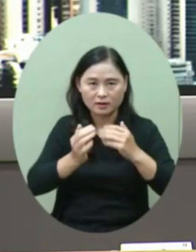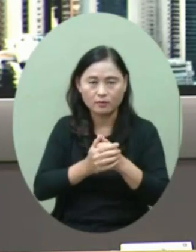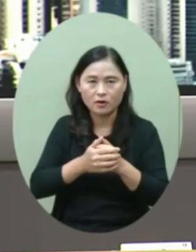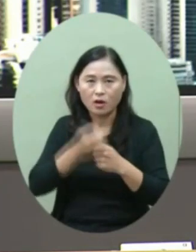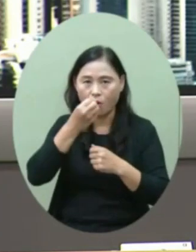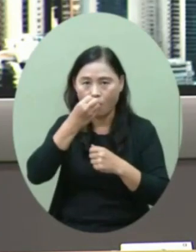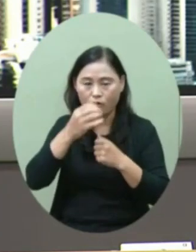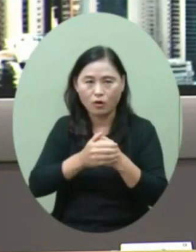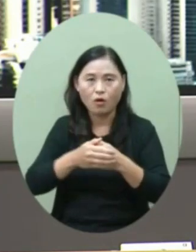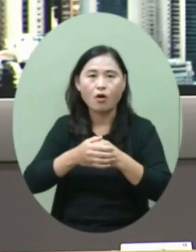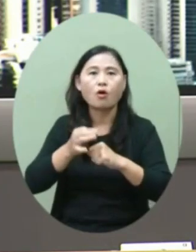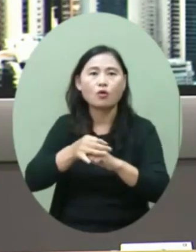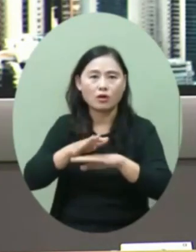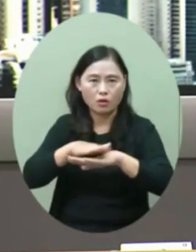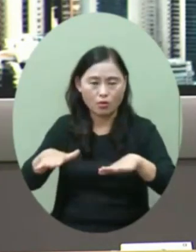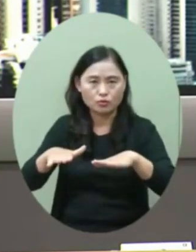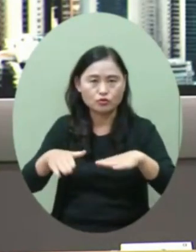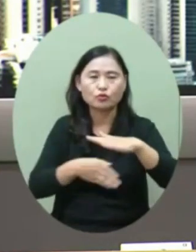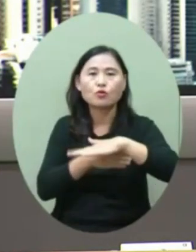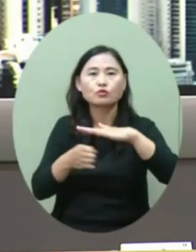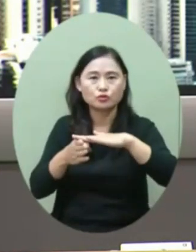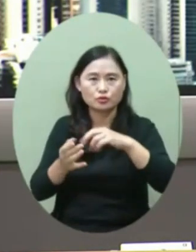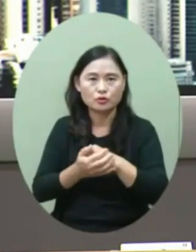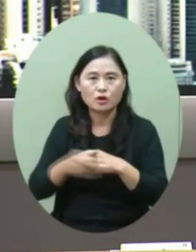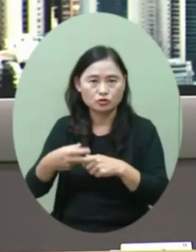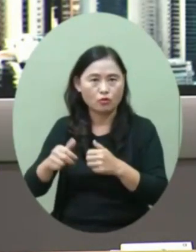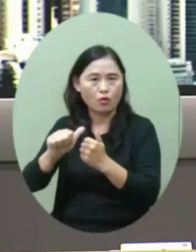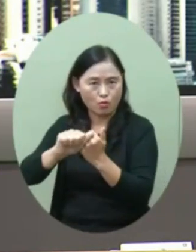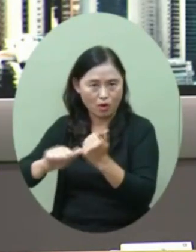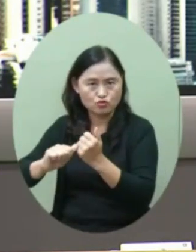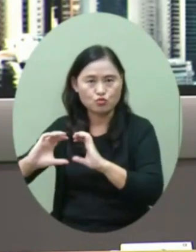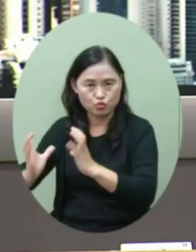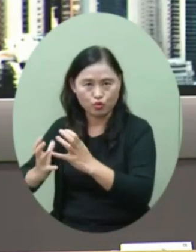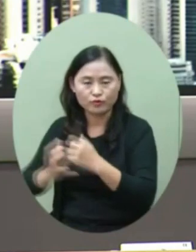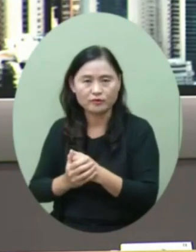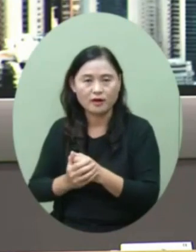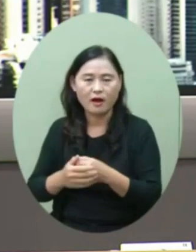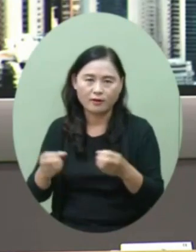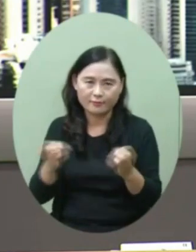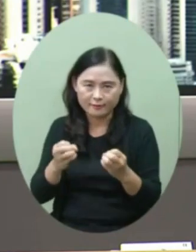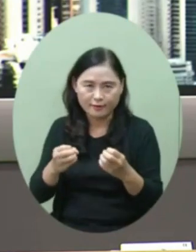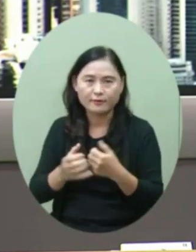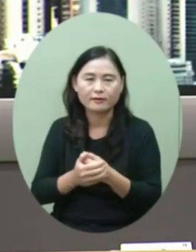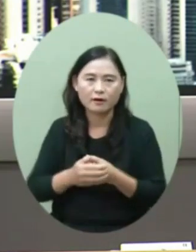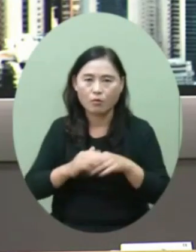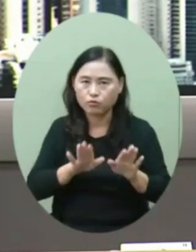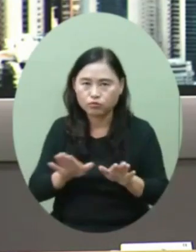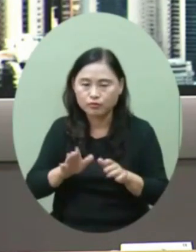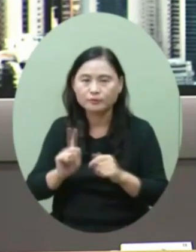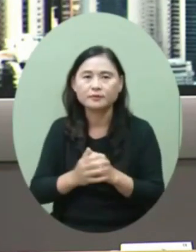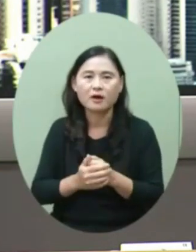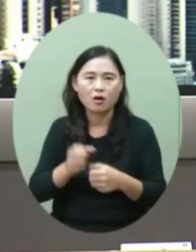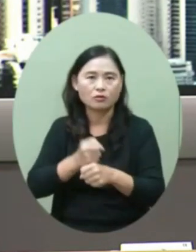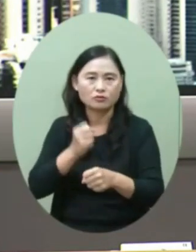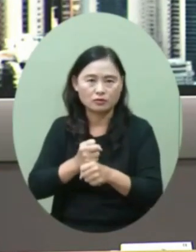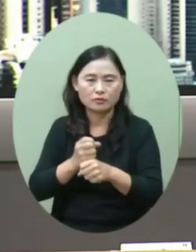the committee that I chair for providing advice. And there will also be